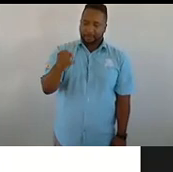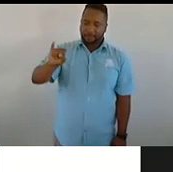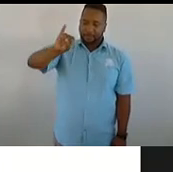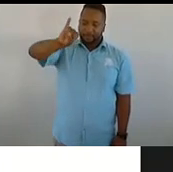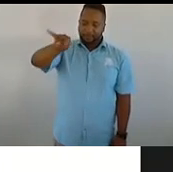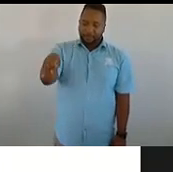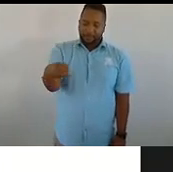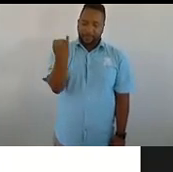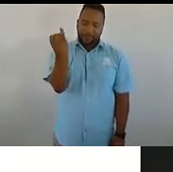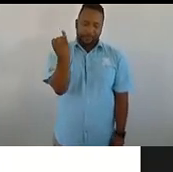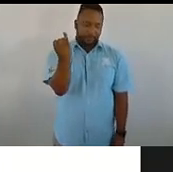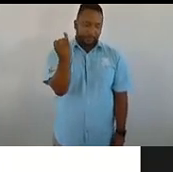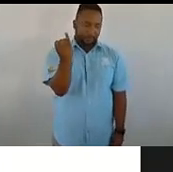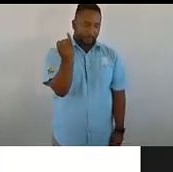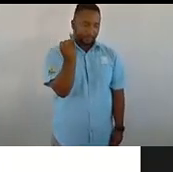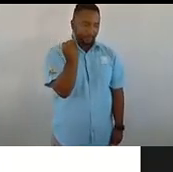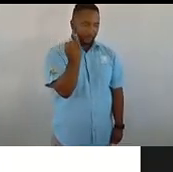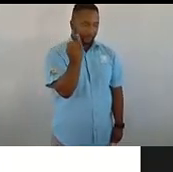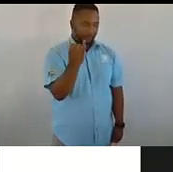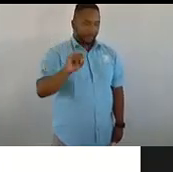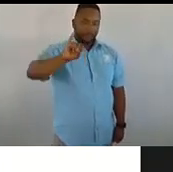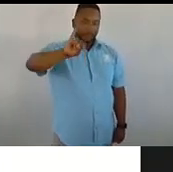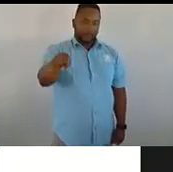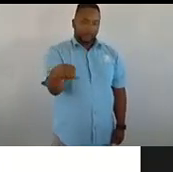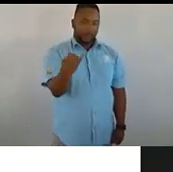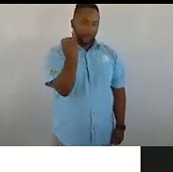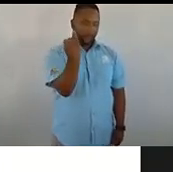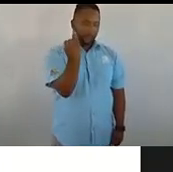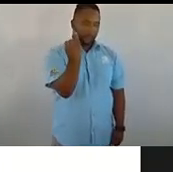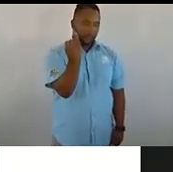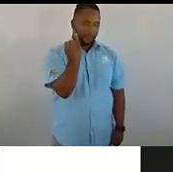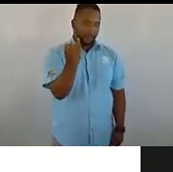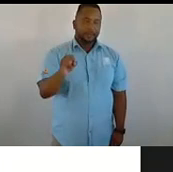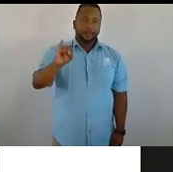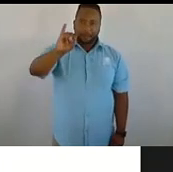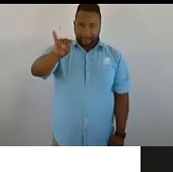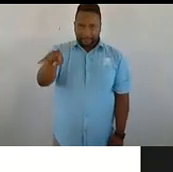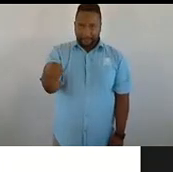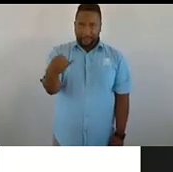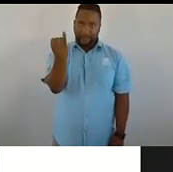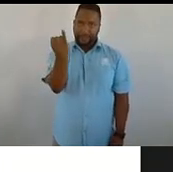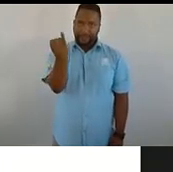and you use the same hand and you move it to make the J.